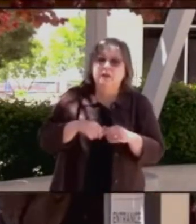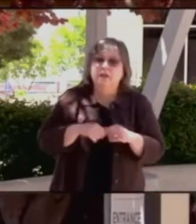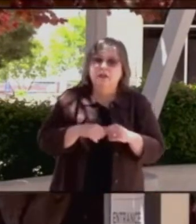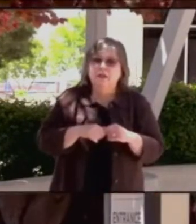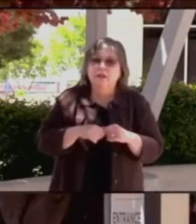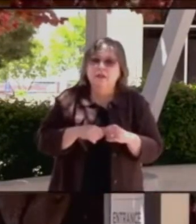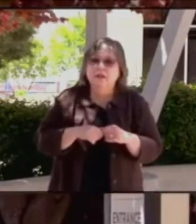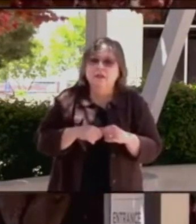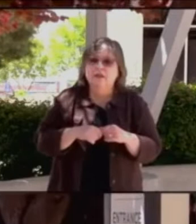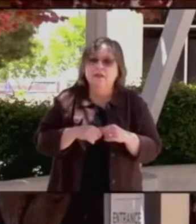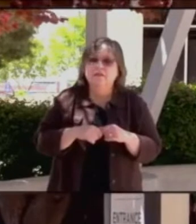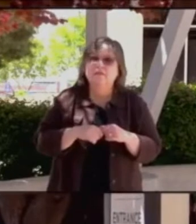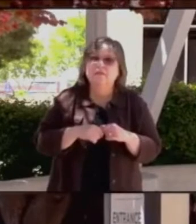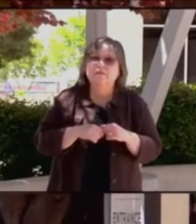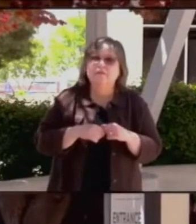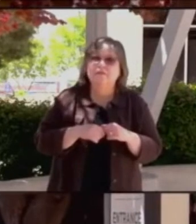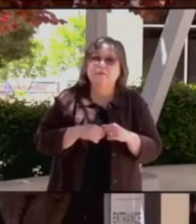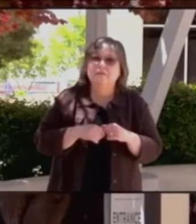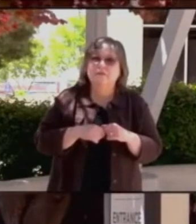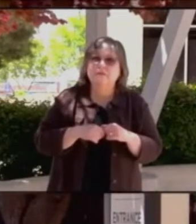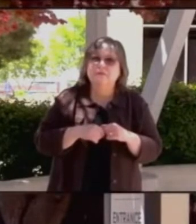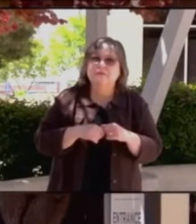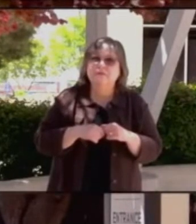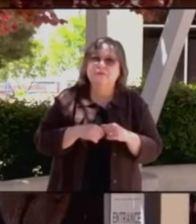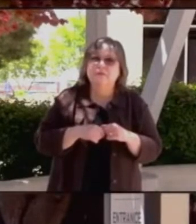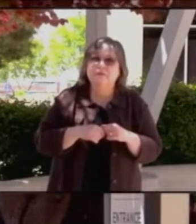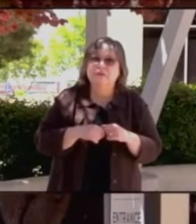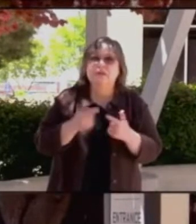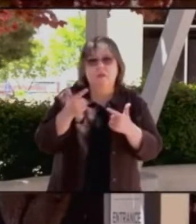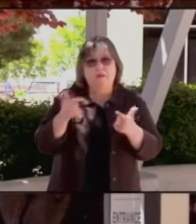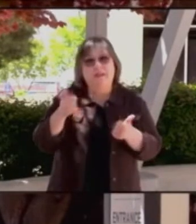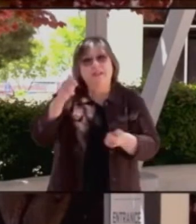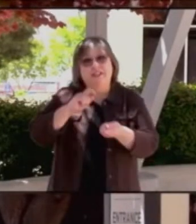fair to say that the biggest change right now with the order is lifting the